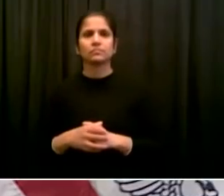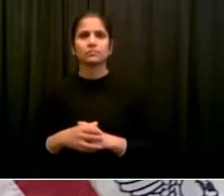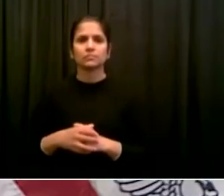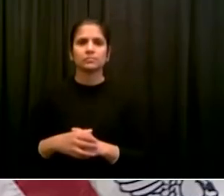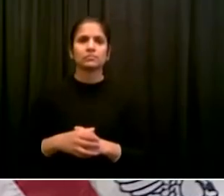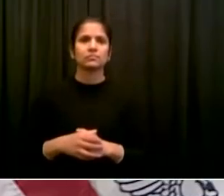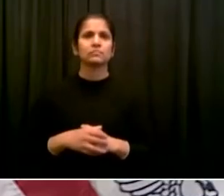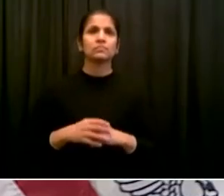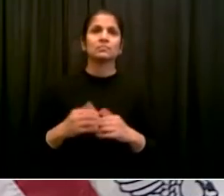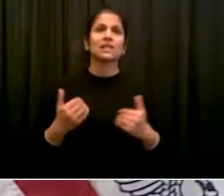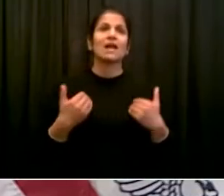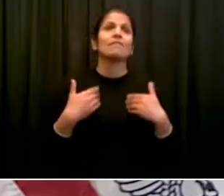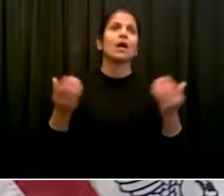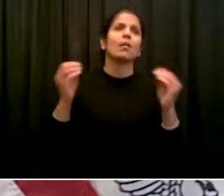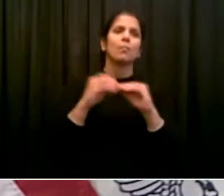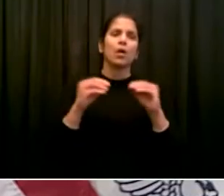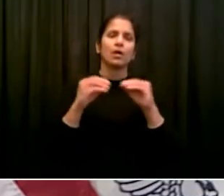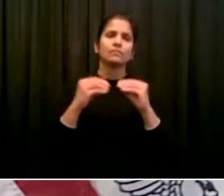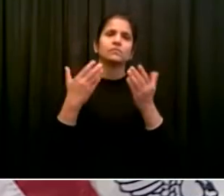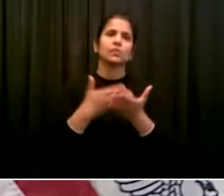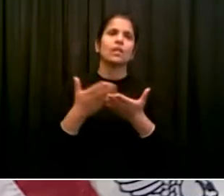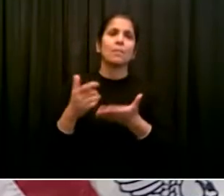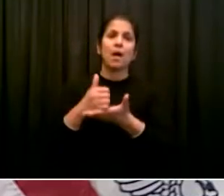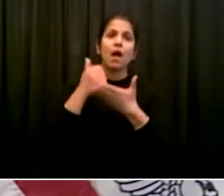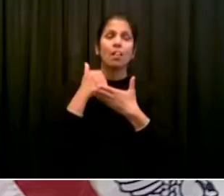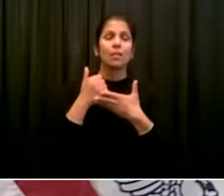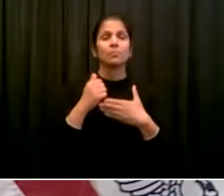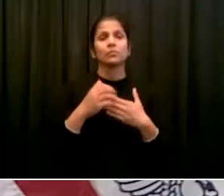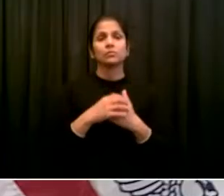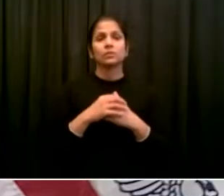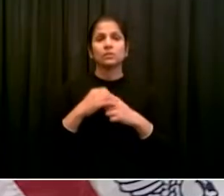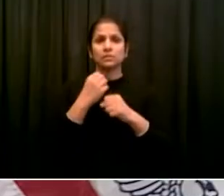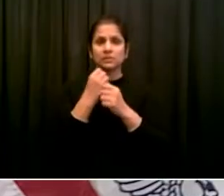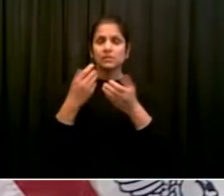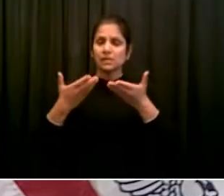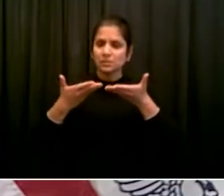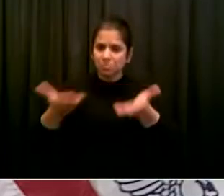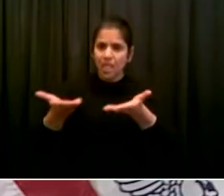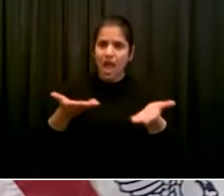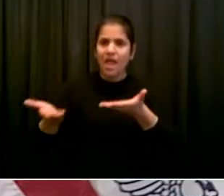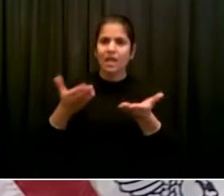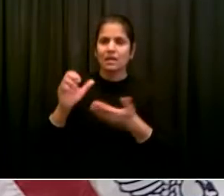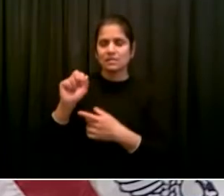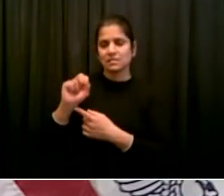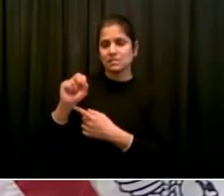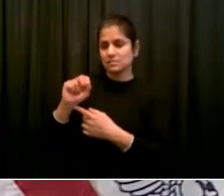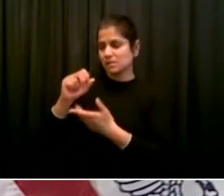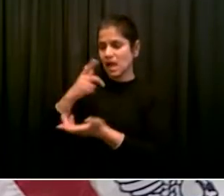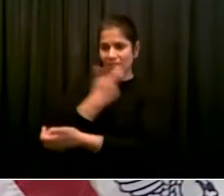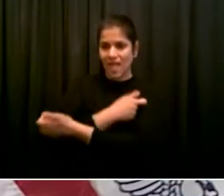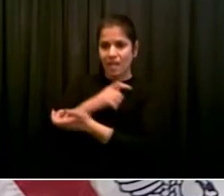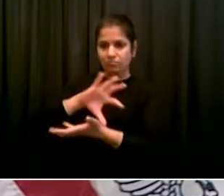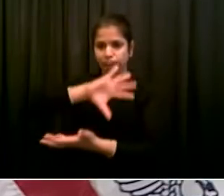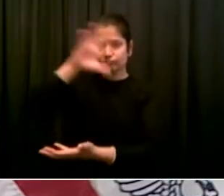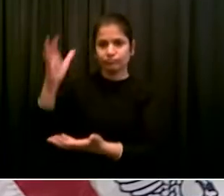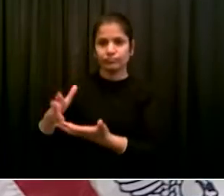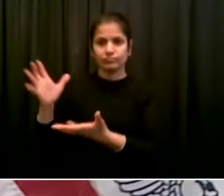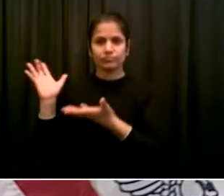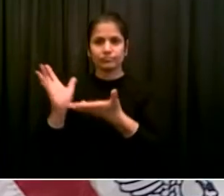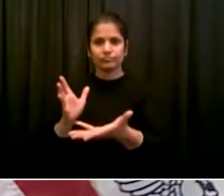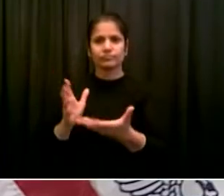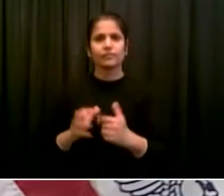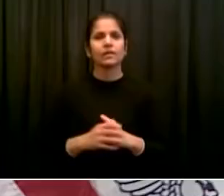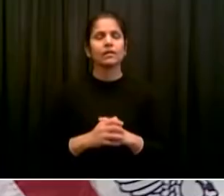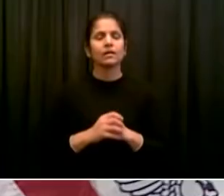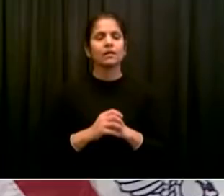And the thing that will help us the most is supply, honestly. So we can create a lot more momentum. I need to push back in this respect, which is